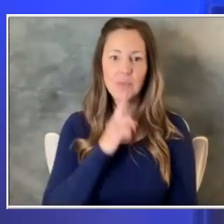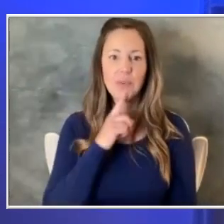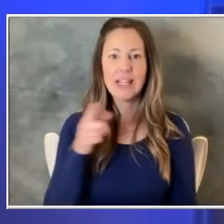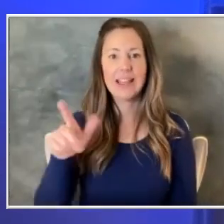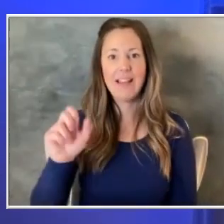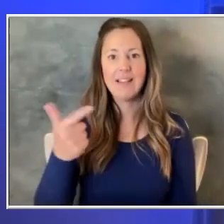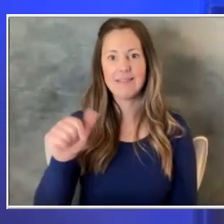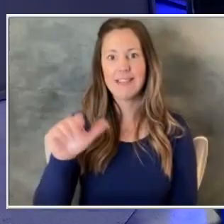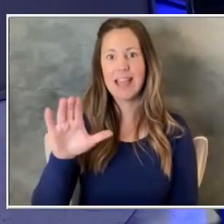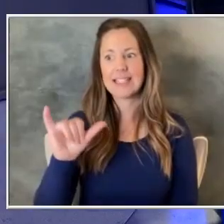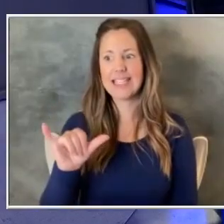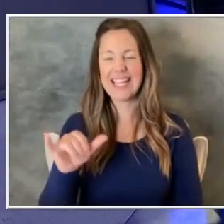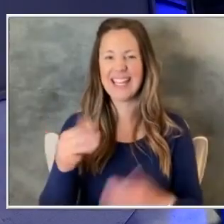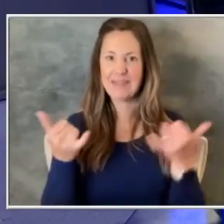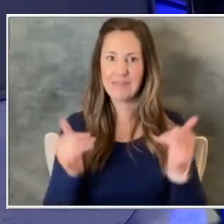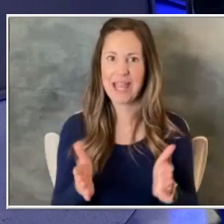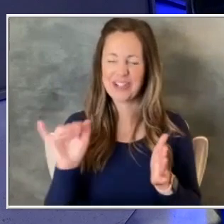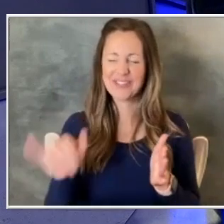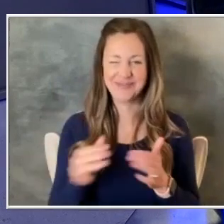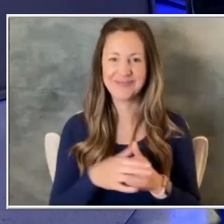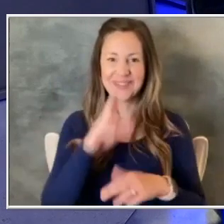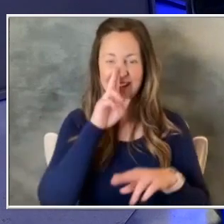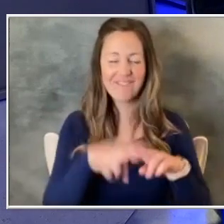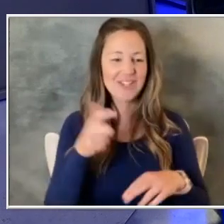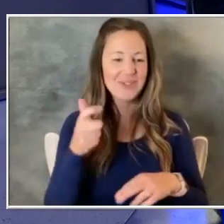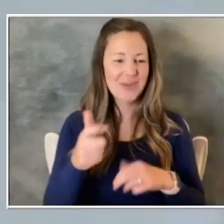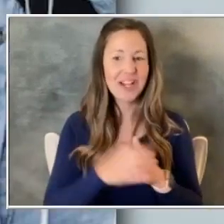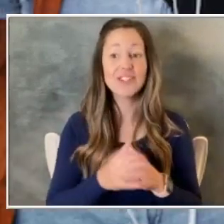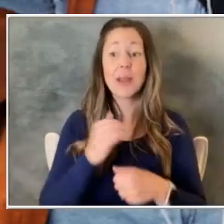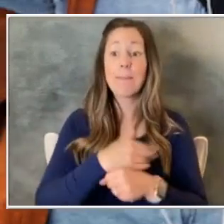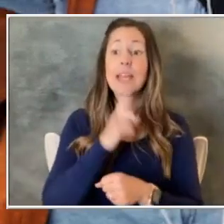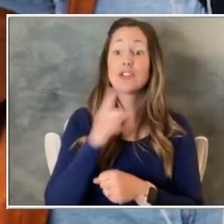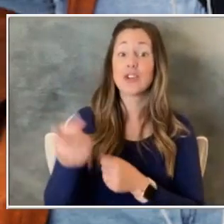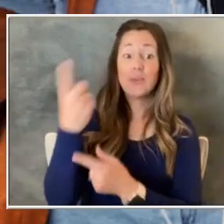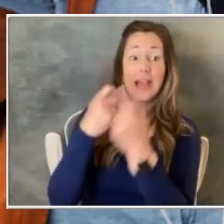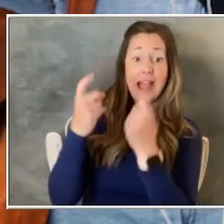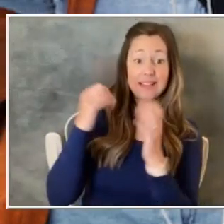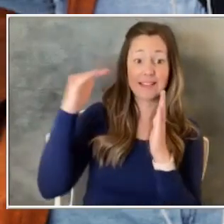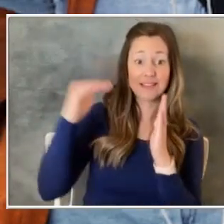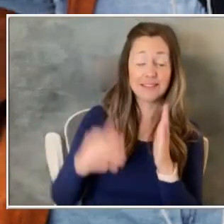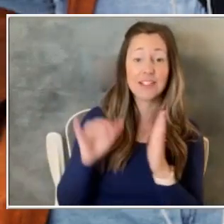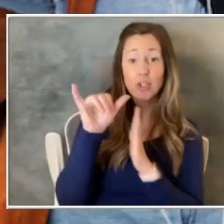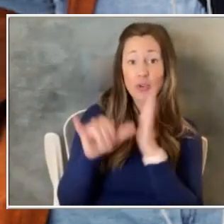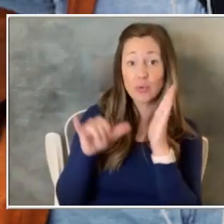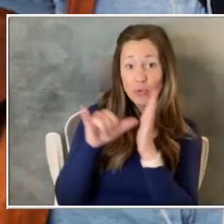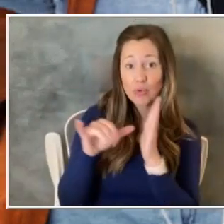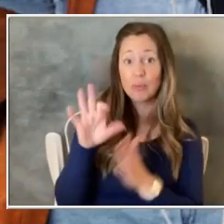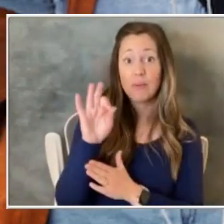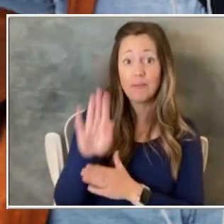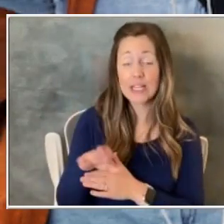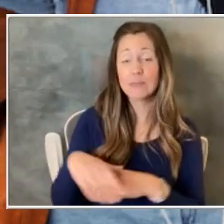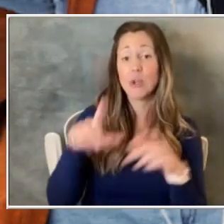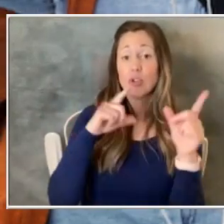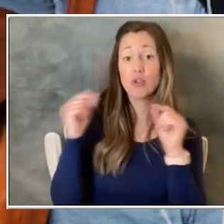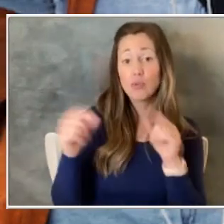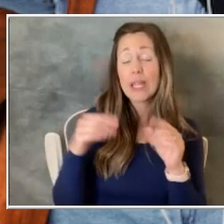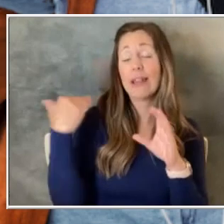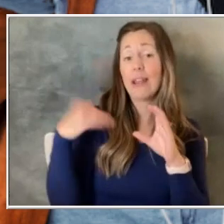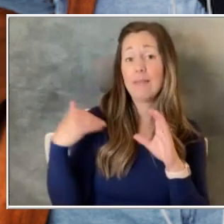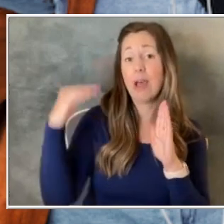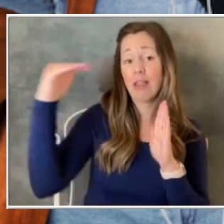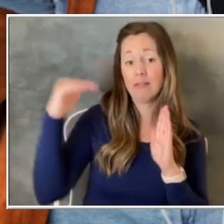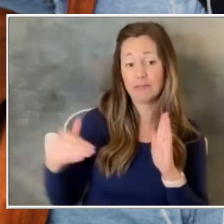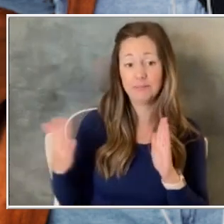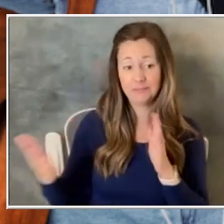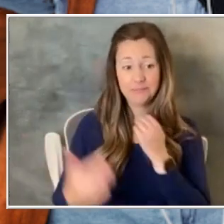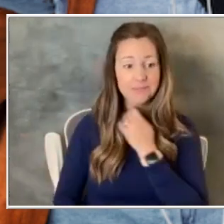that organization. Yeah, fun to watch, fun to watch. Well, be sure to ask your questions. You can use chat on YouTube or Facebook, tweet us, or email the Medical News Network. The